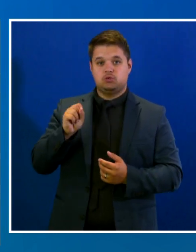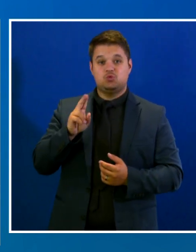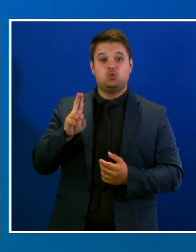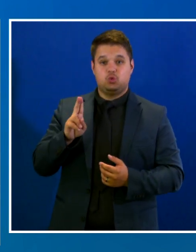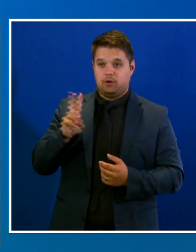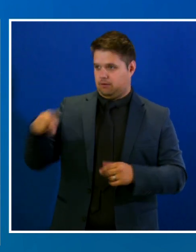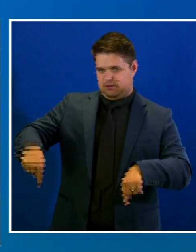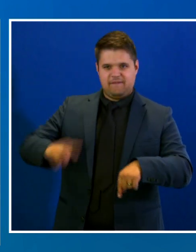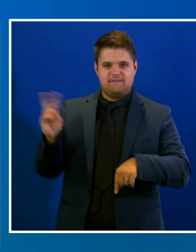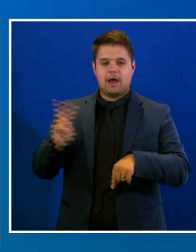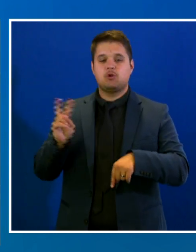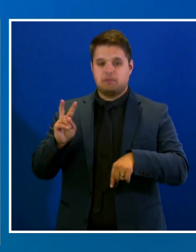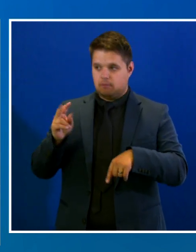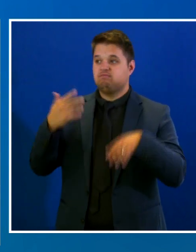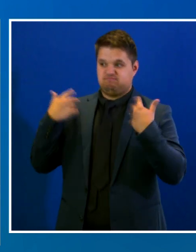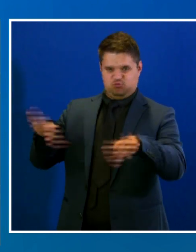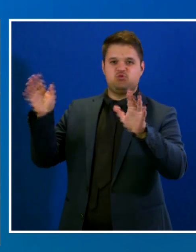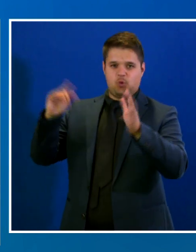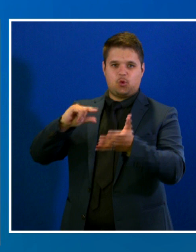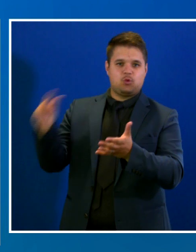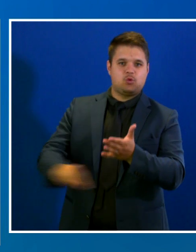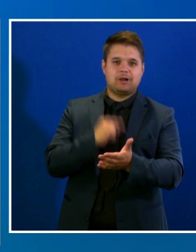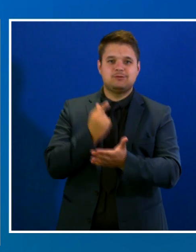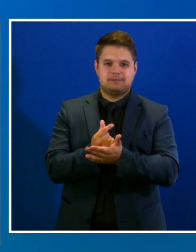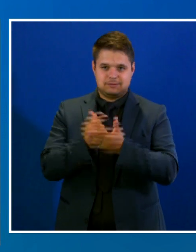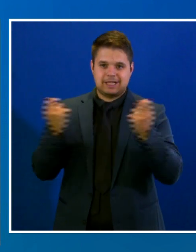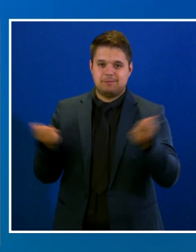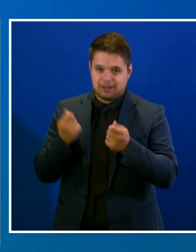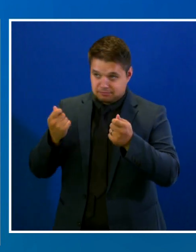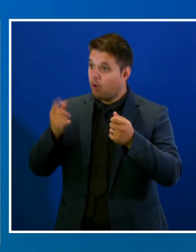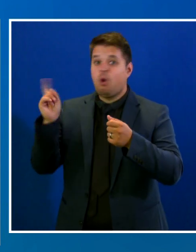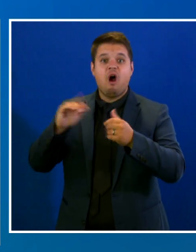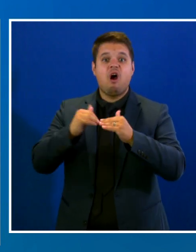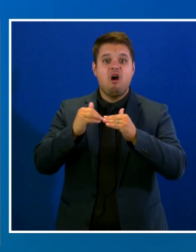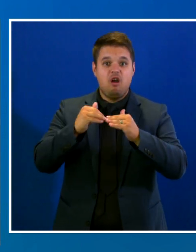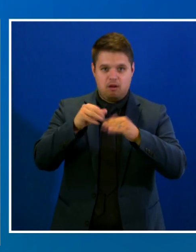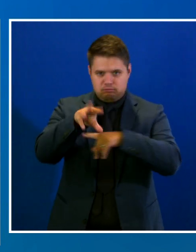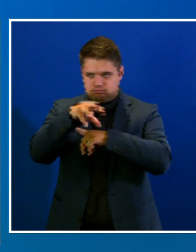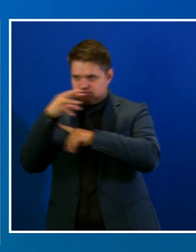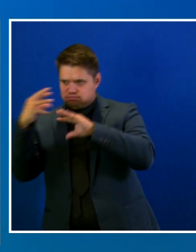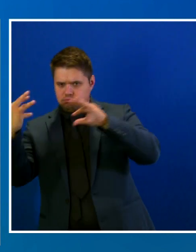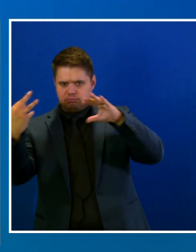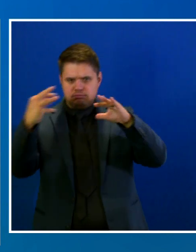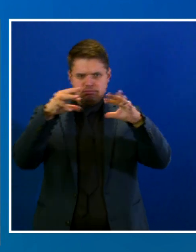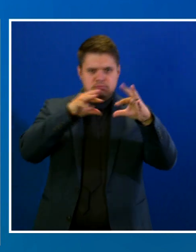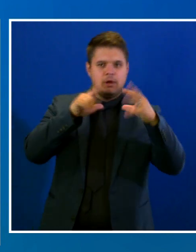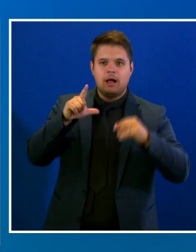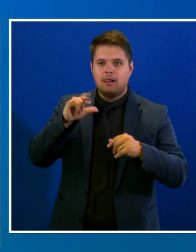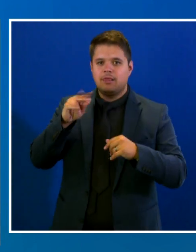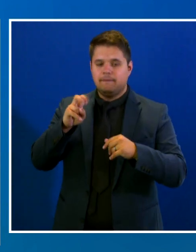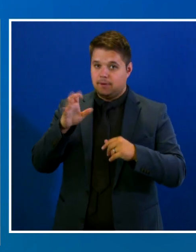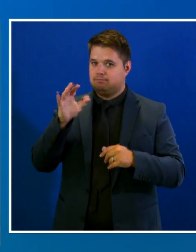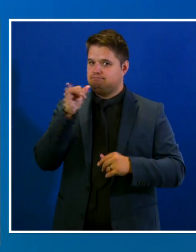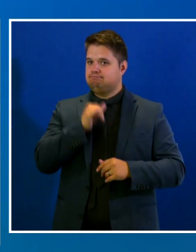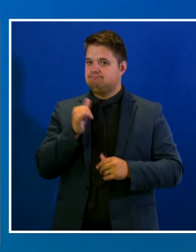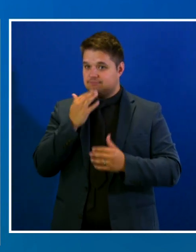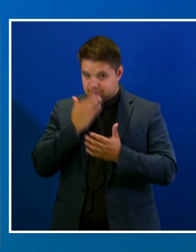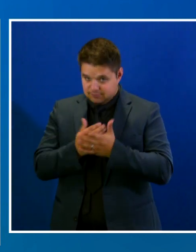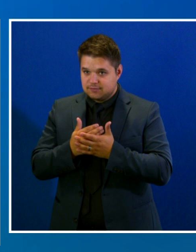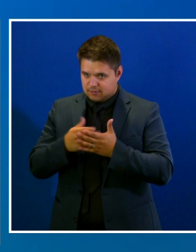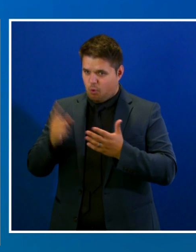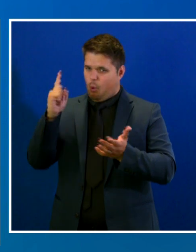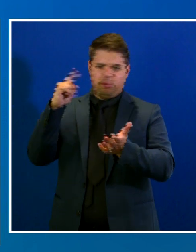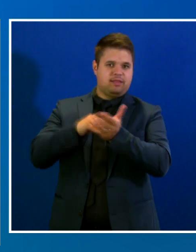virtual event to celebrate the commencement of more than 1,000 graduates. While much of last year